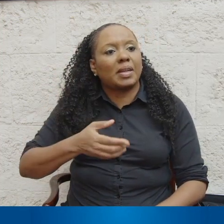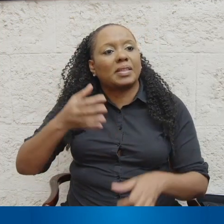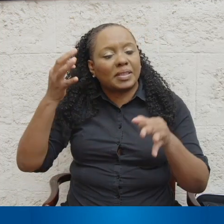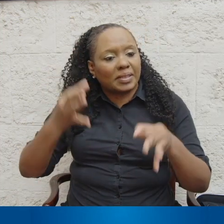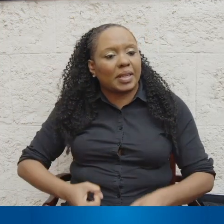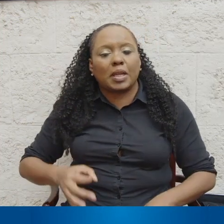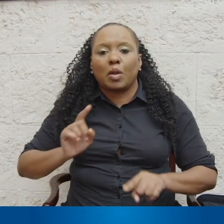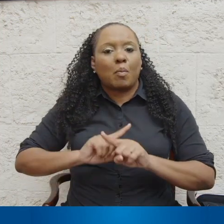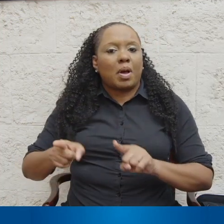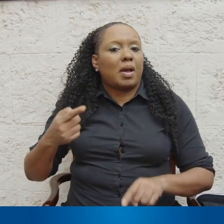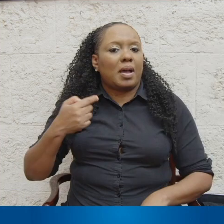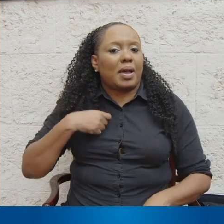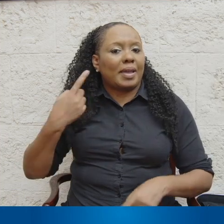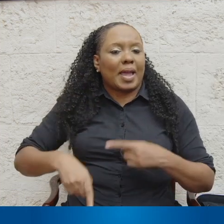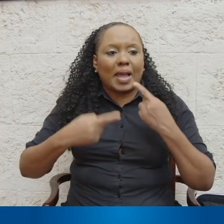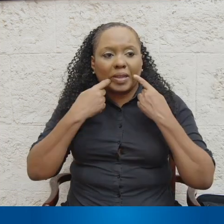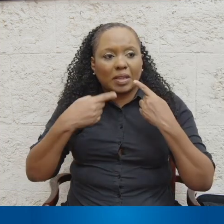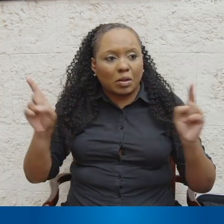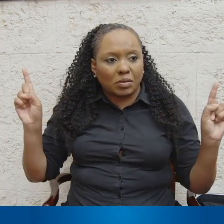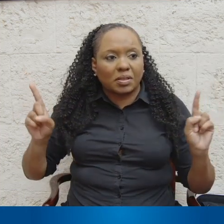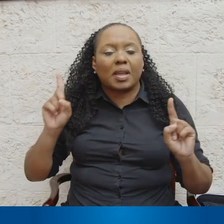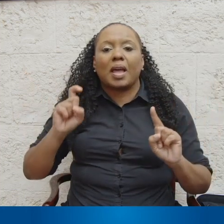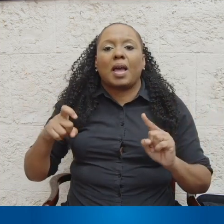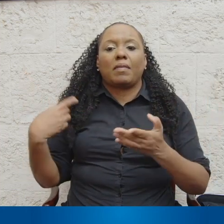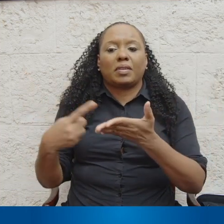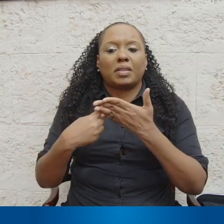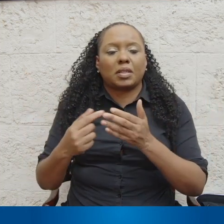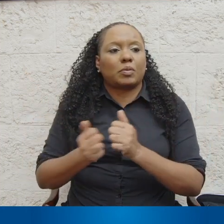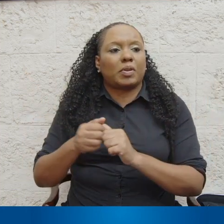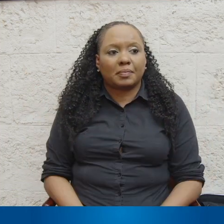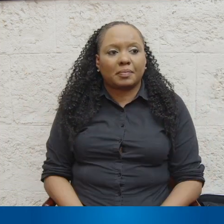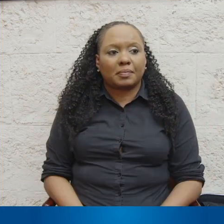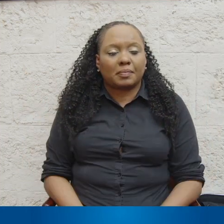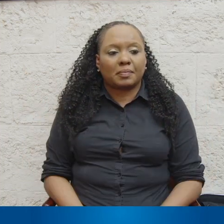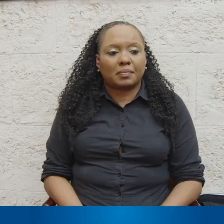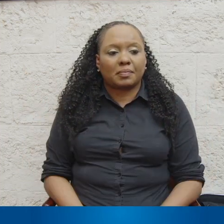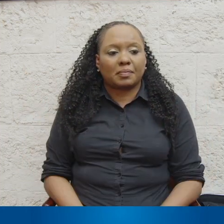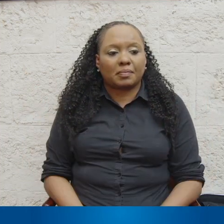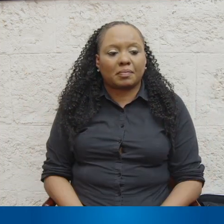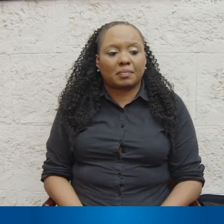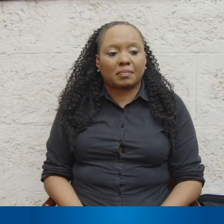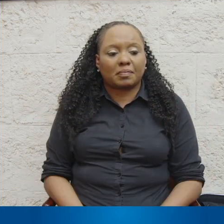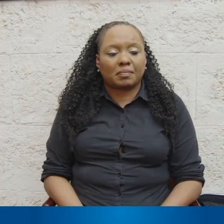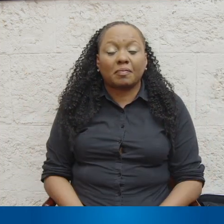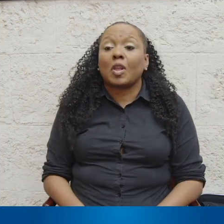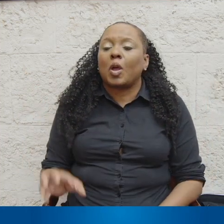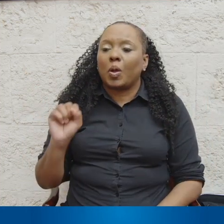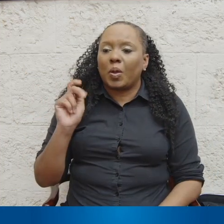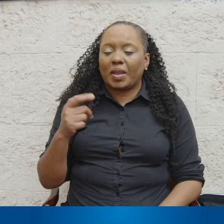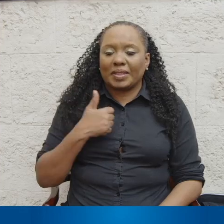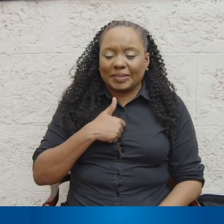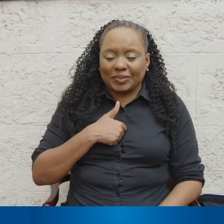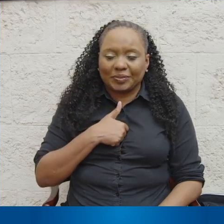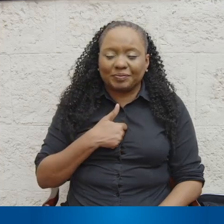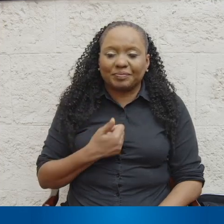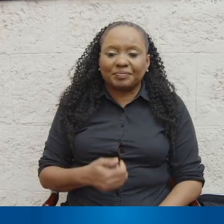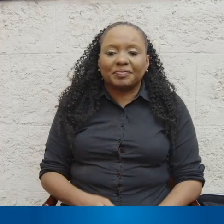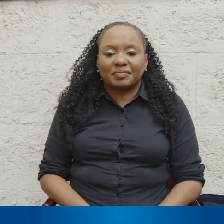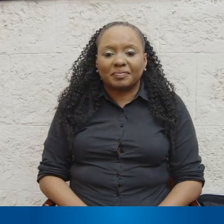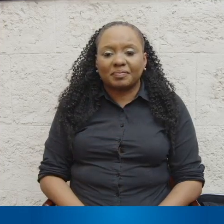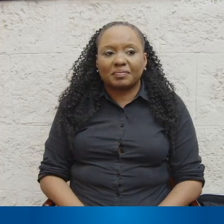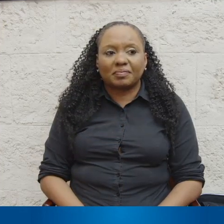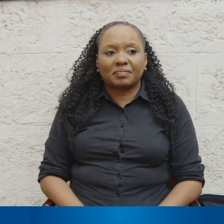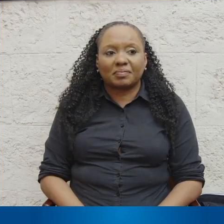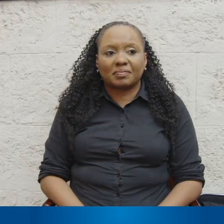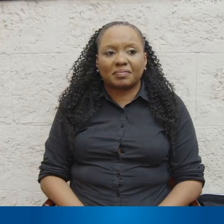it here because we want to be able to go back to our stakeholders. Thanks for that correction. However, Sure